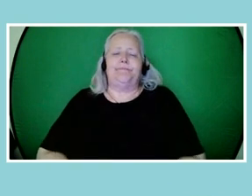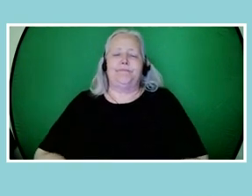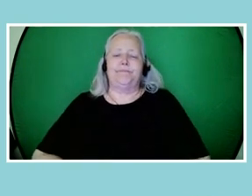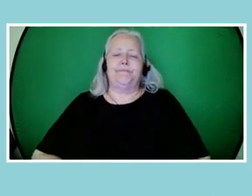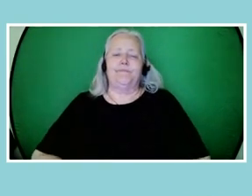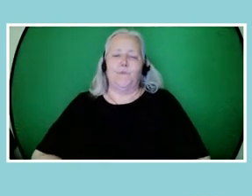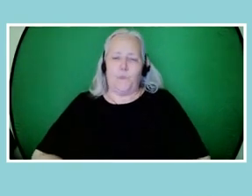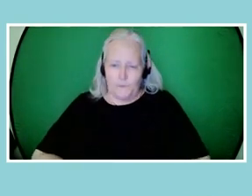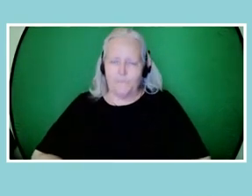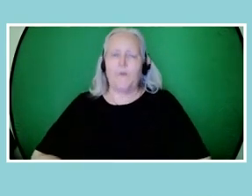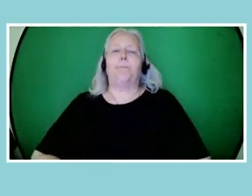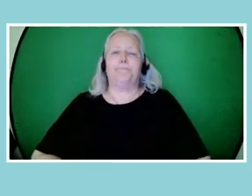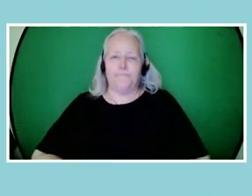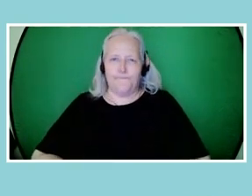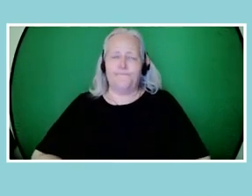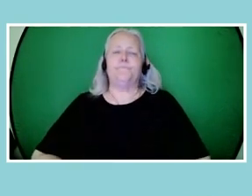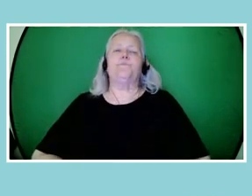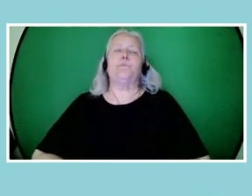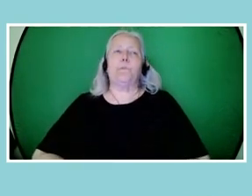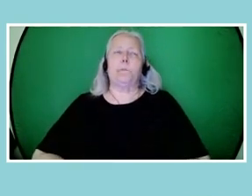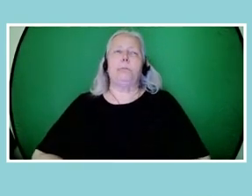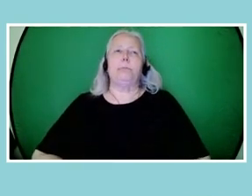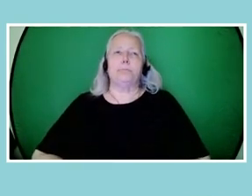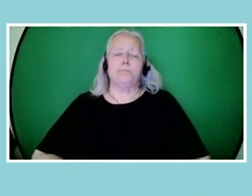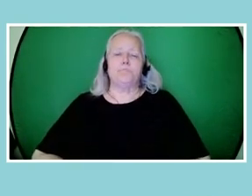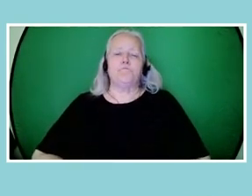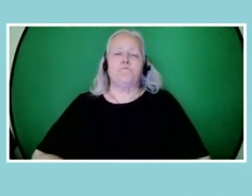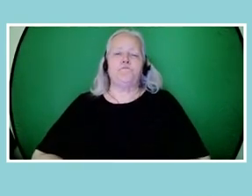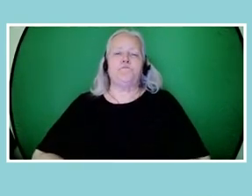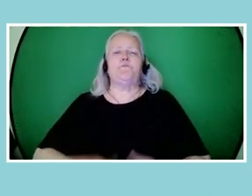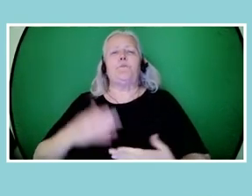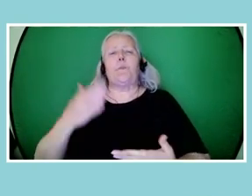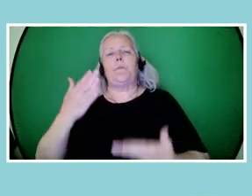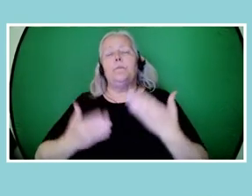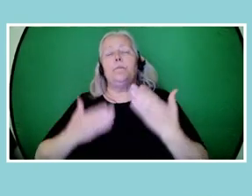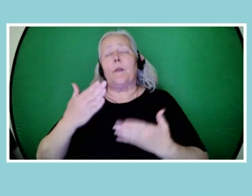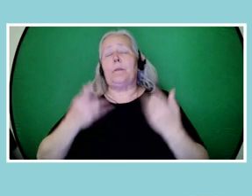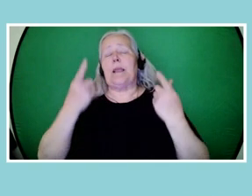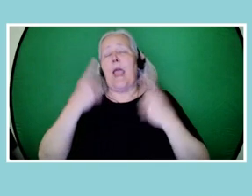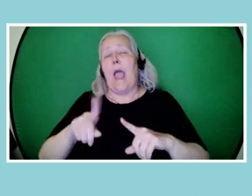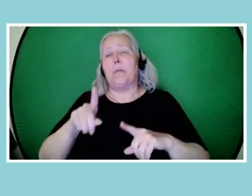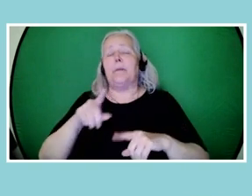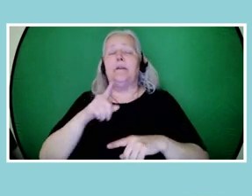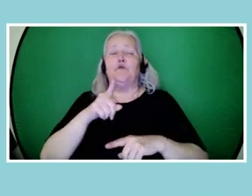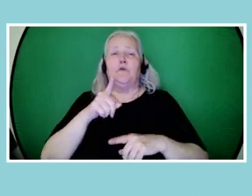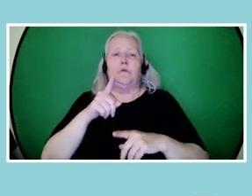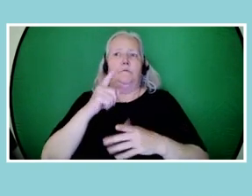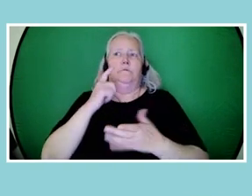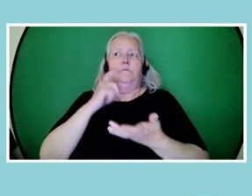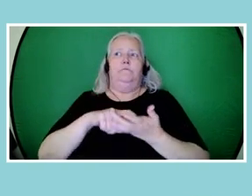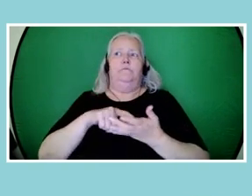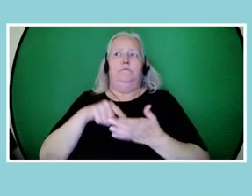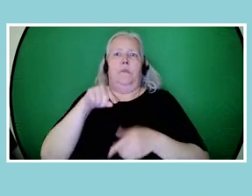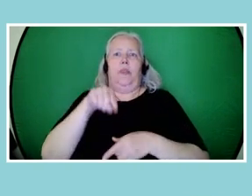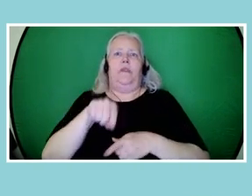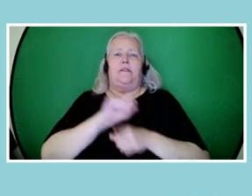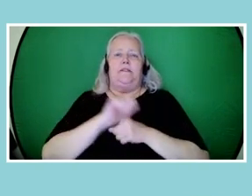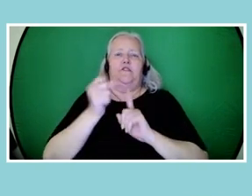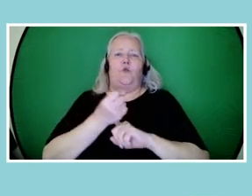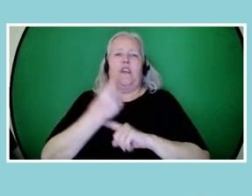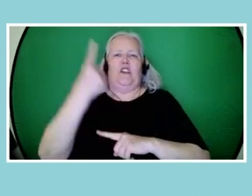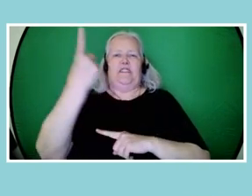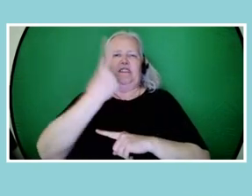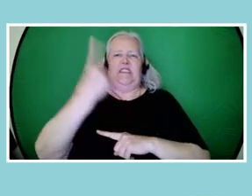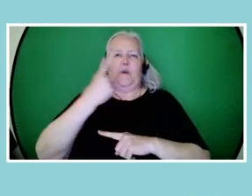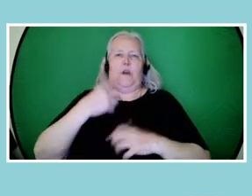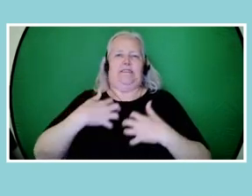Okay, so you might be in any situation, right? And somebody is agitated. I